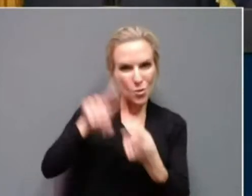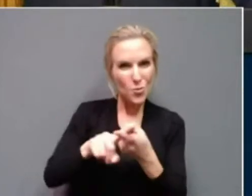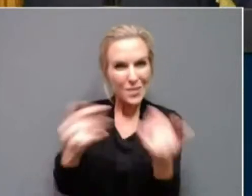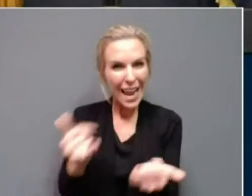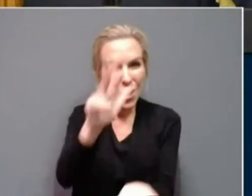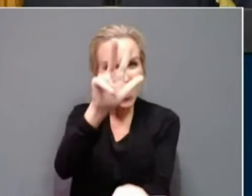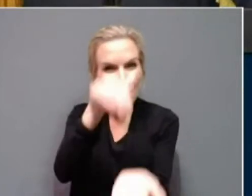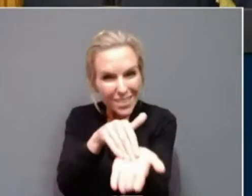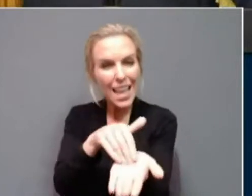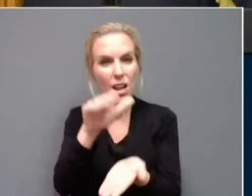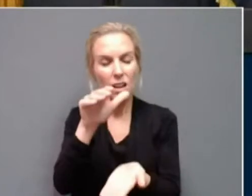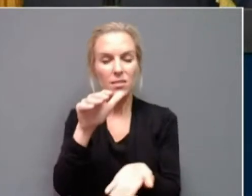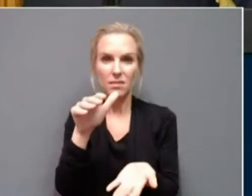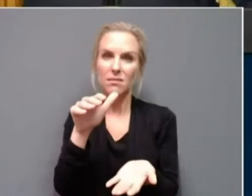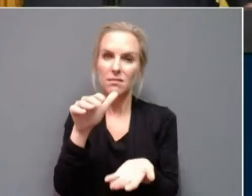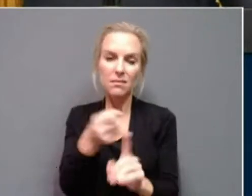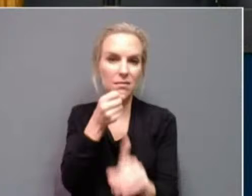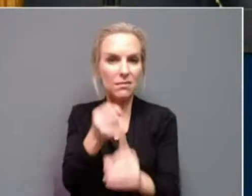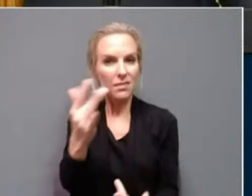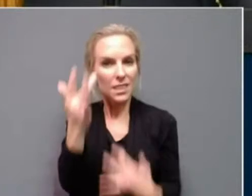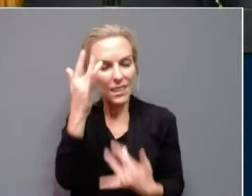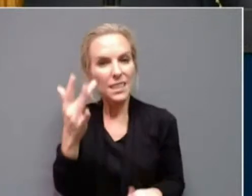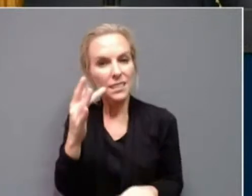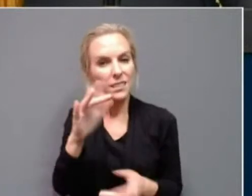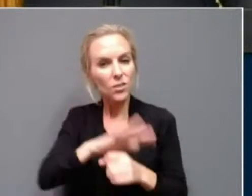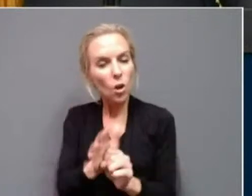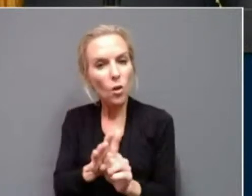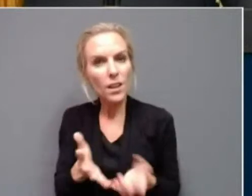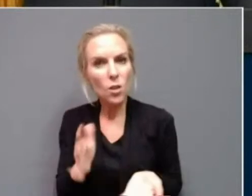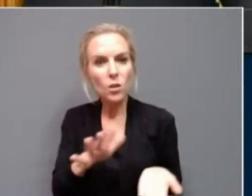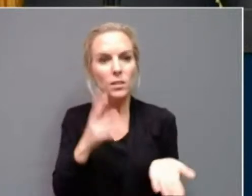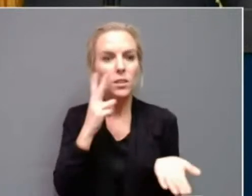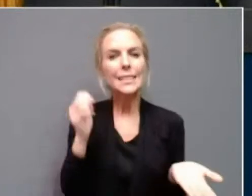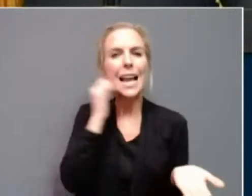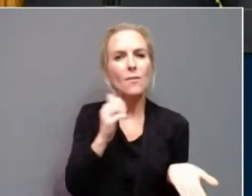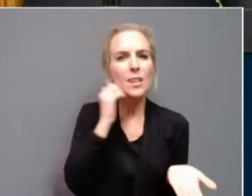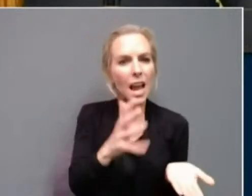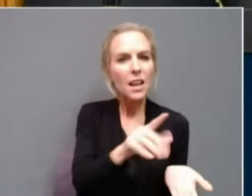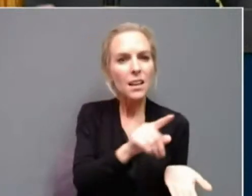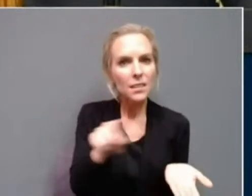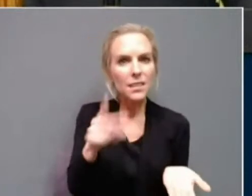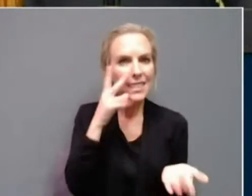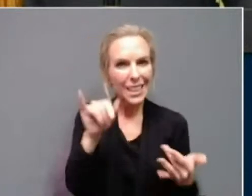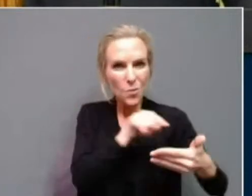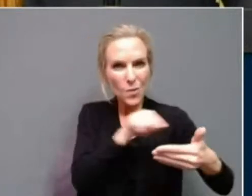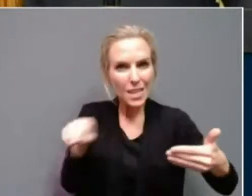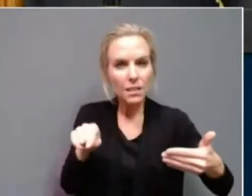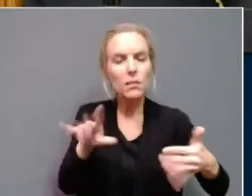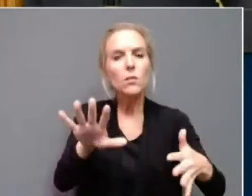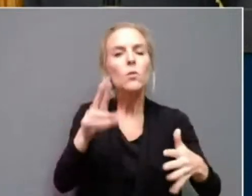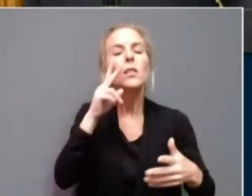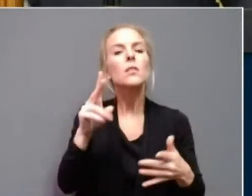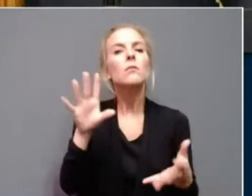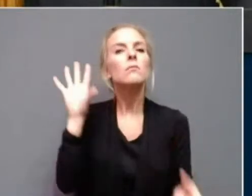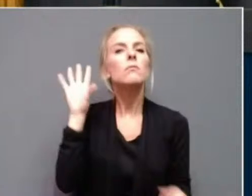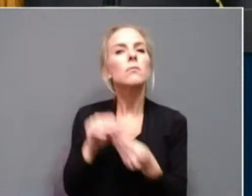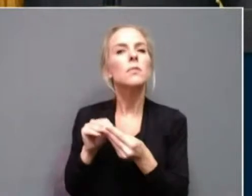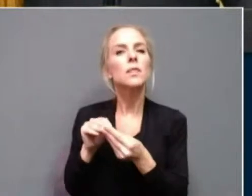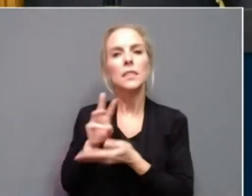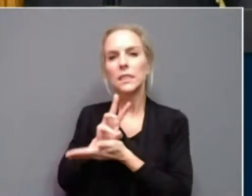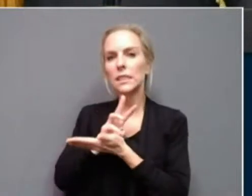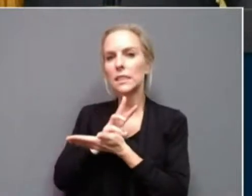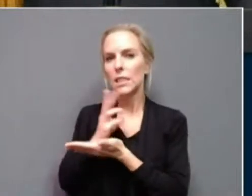cases. Just those are daily cases. Why don't we look at the last 6 weeks? That's June